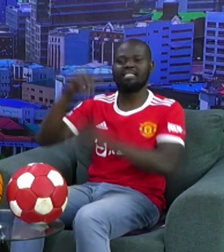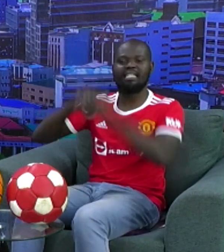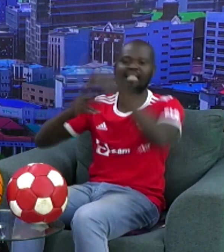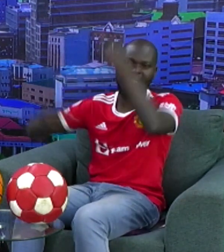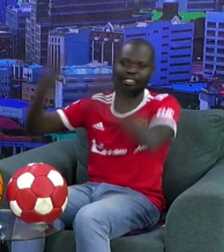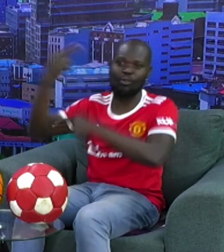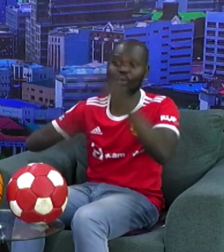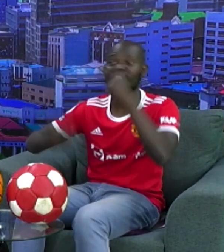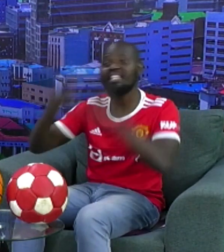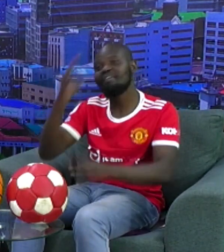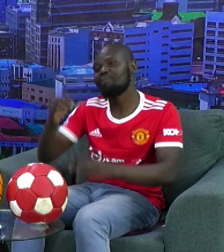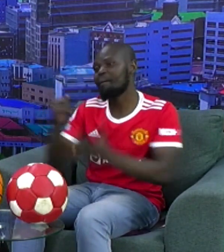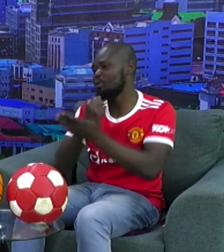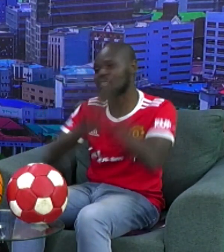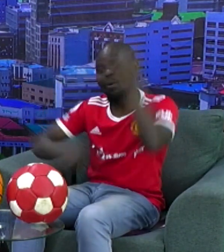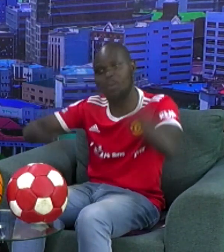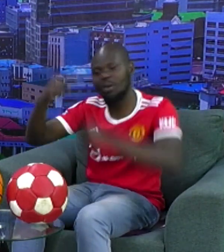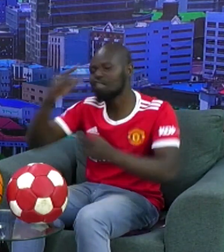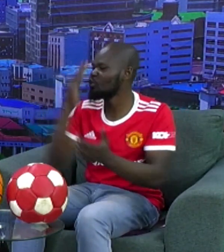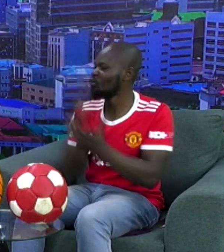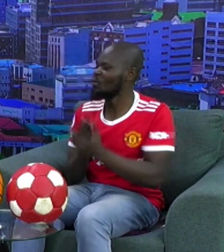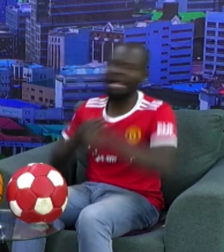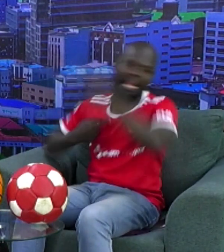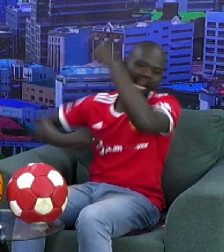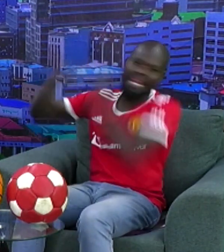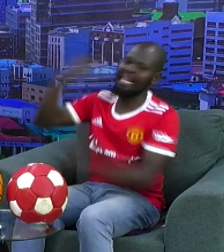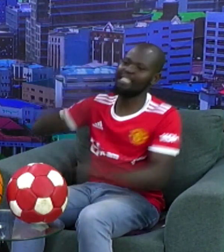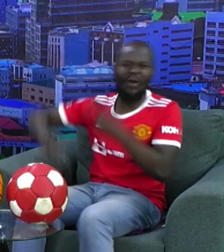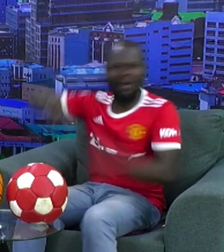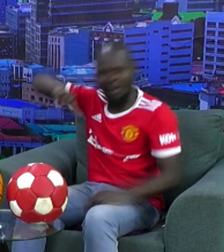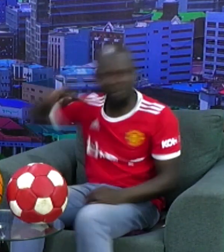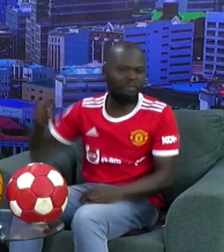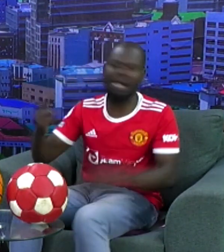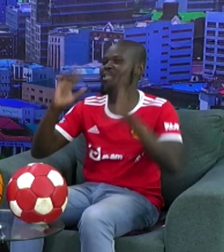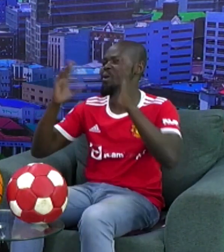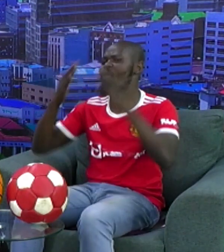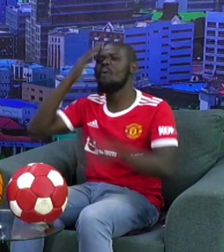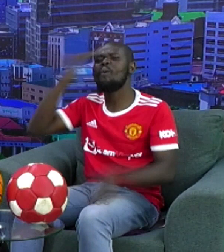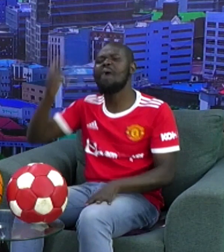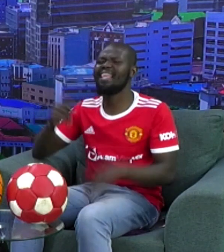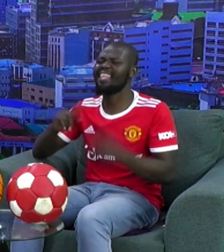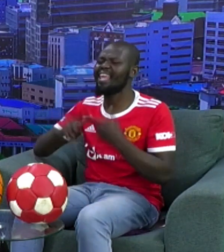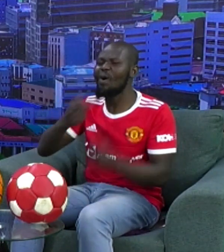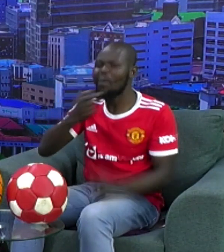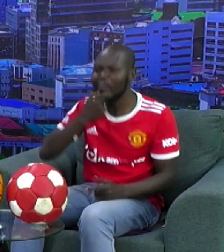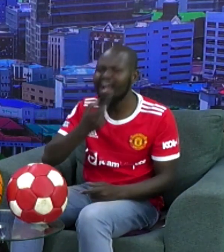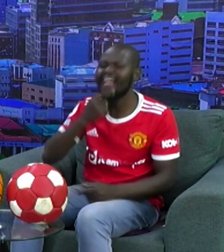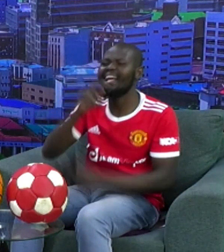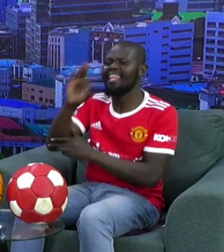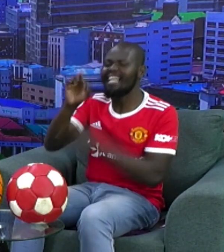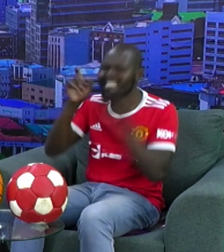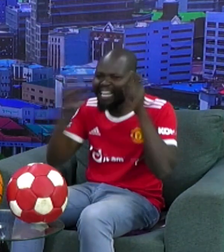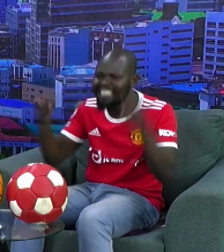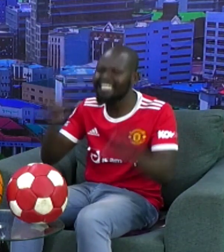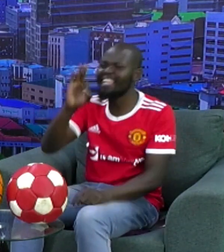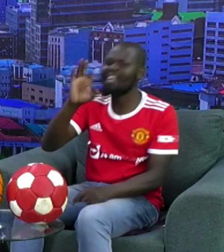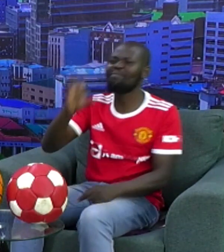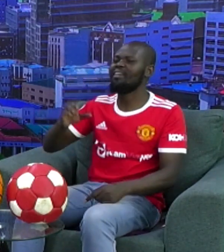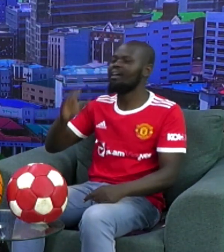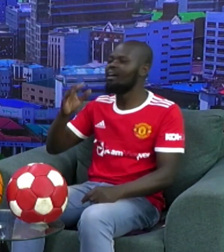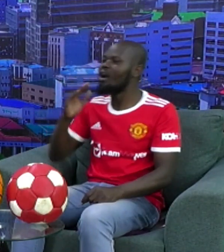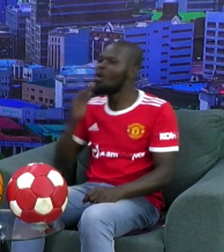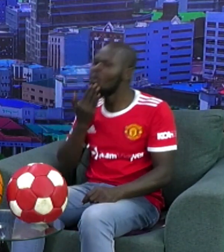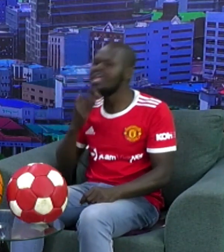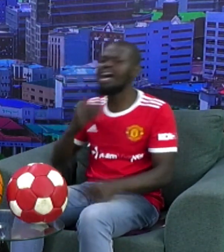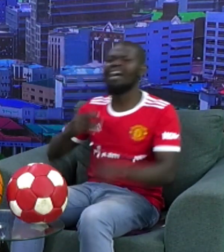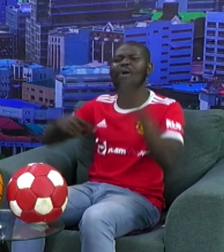on this. But first, looking at the history of Posta Rangers, we have to celebrate them. The